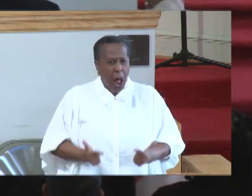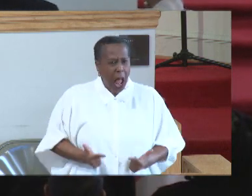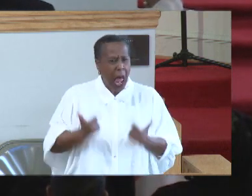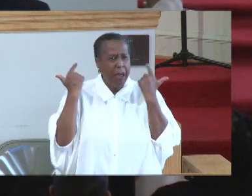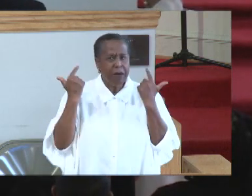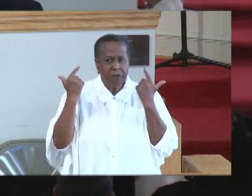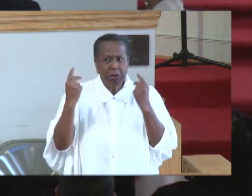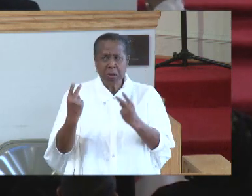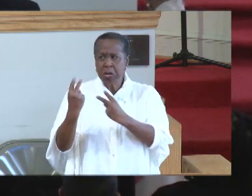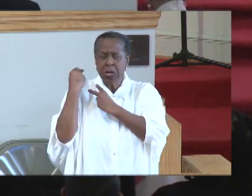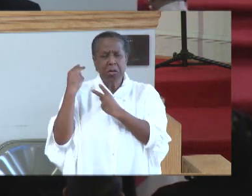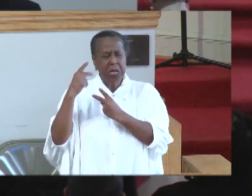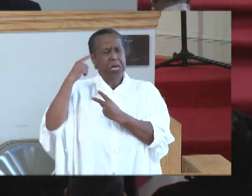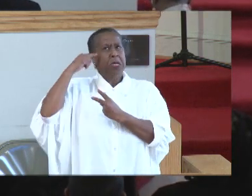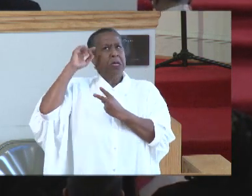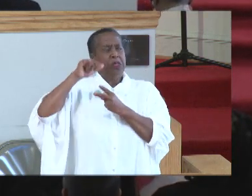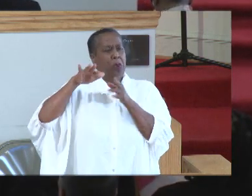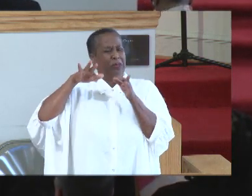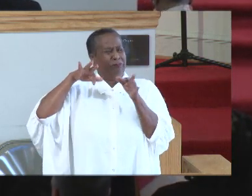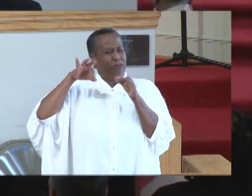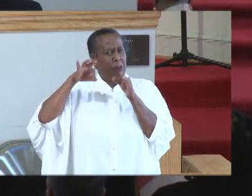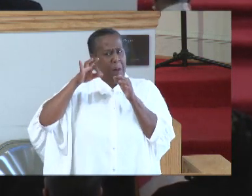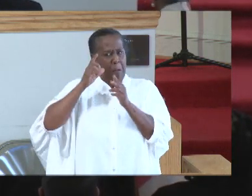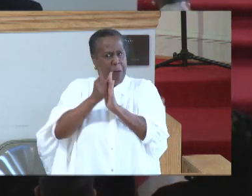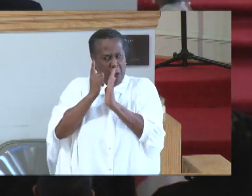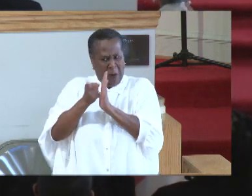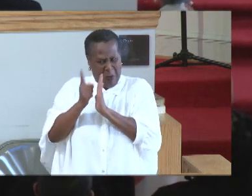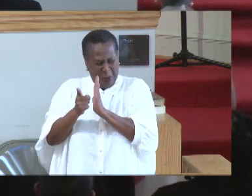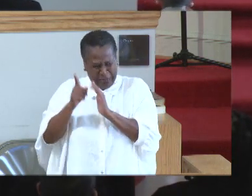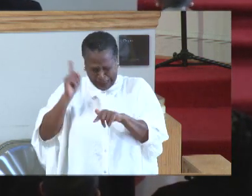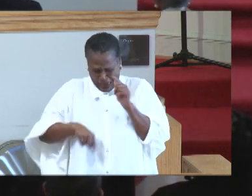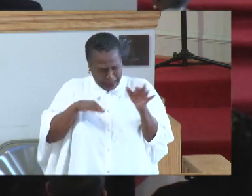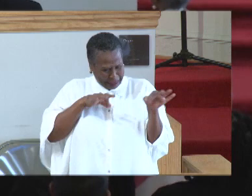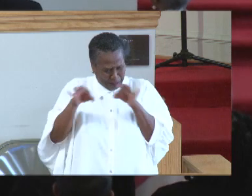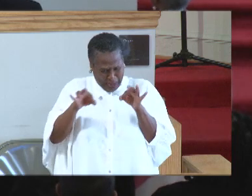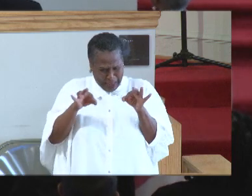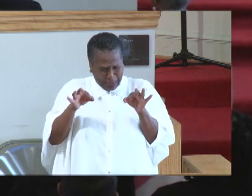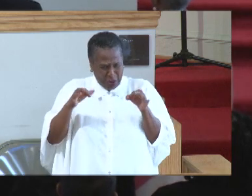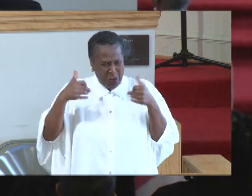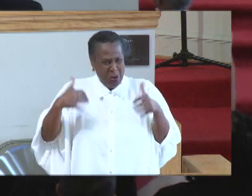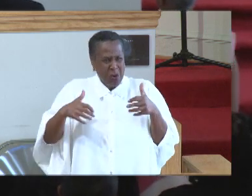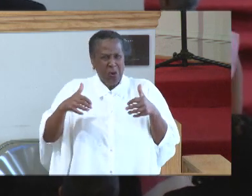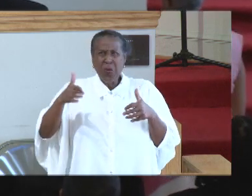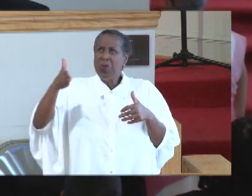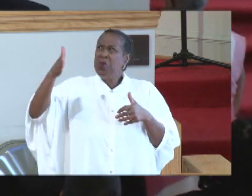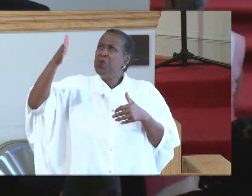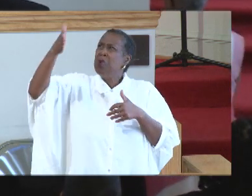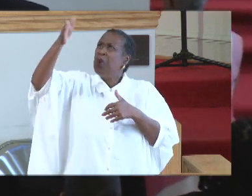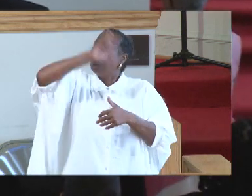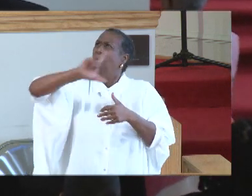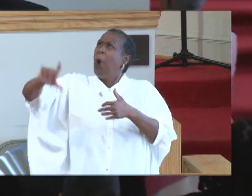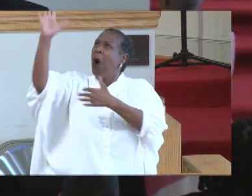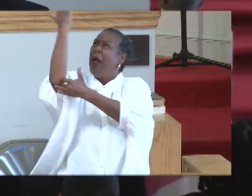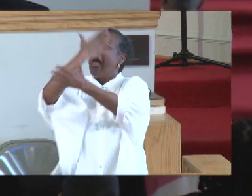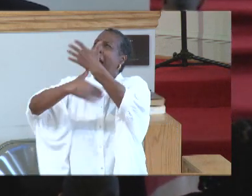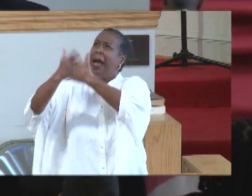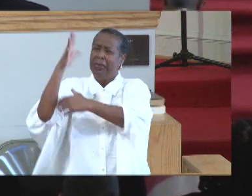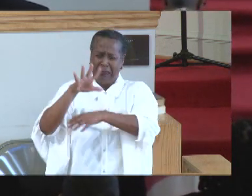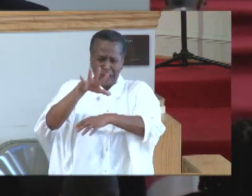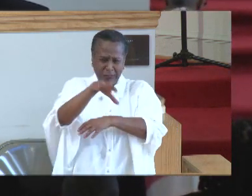and those unexplained moments, is the hand of the Lord on your life.